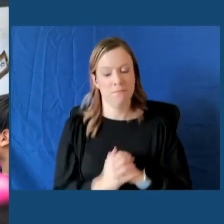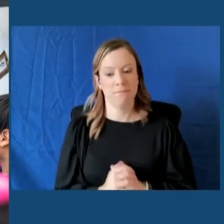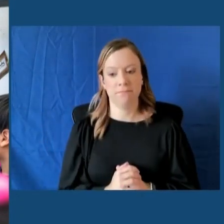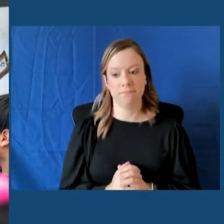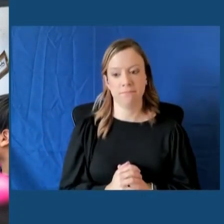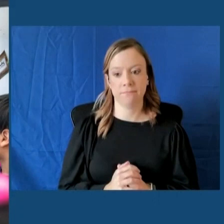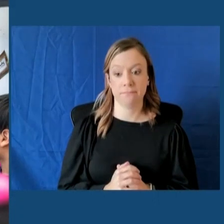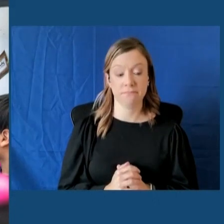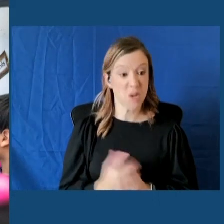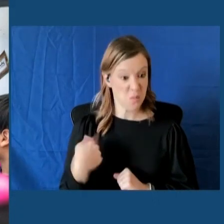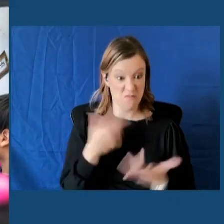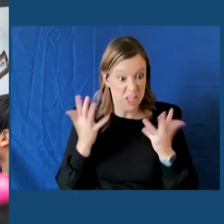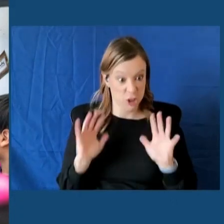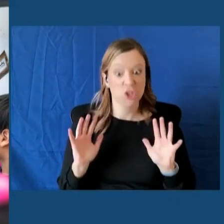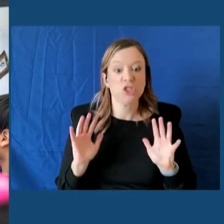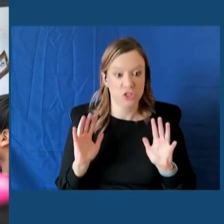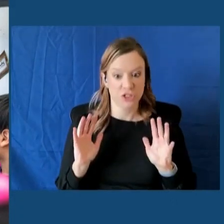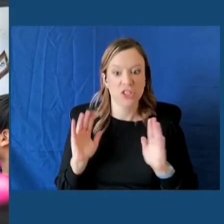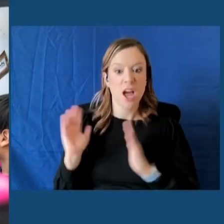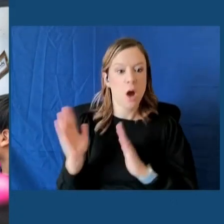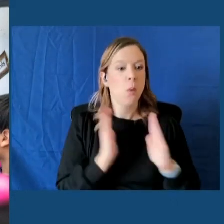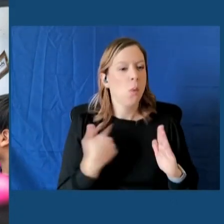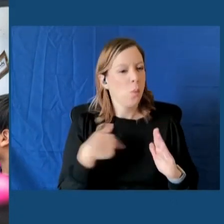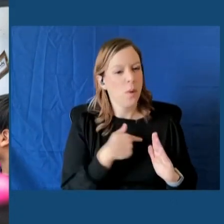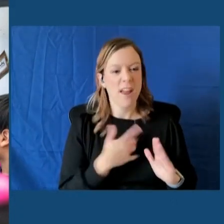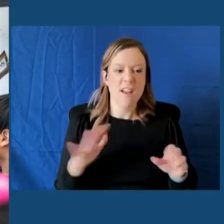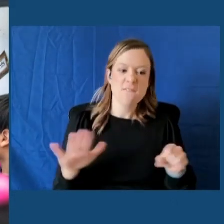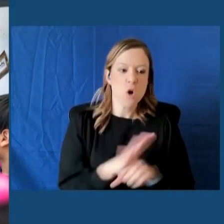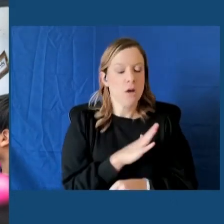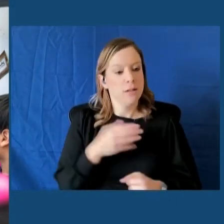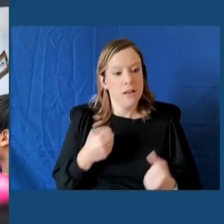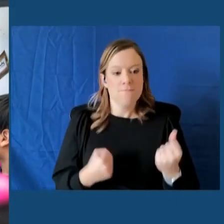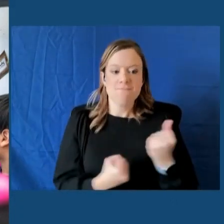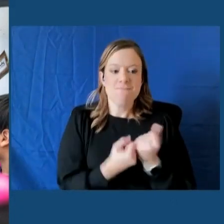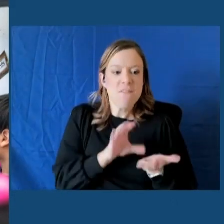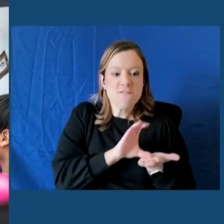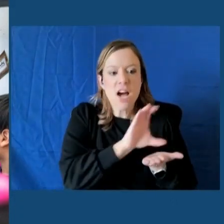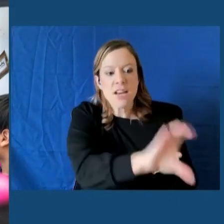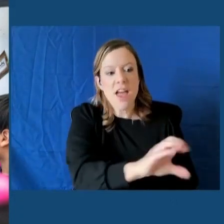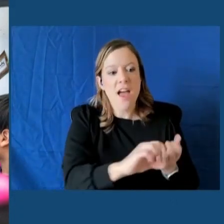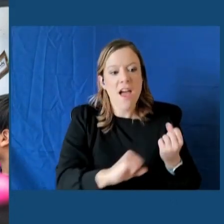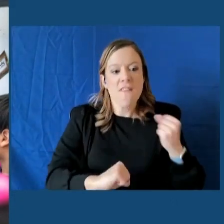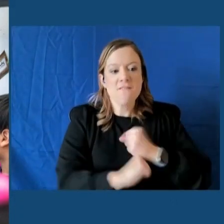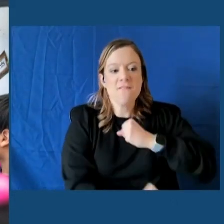And we fully funded foundation aid for the very first time in history.